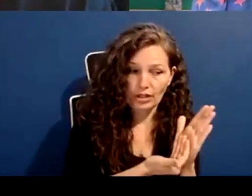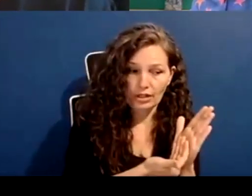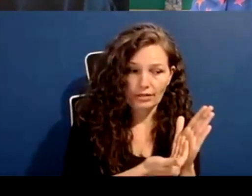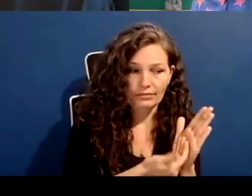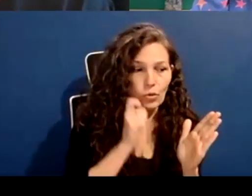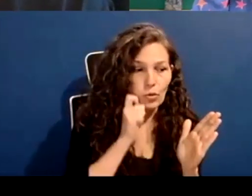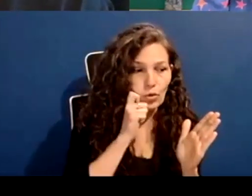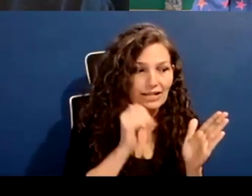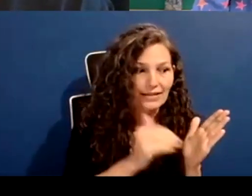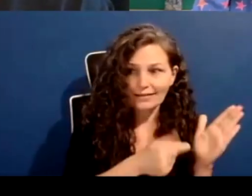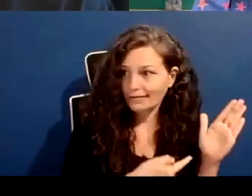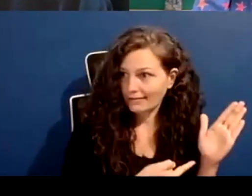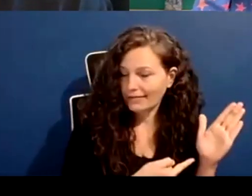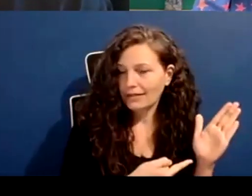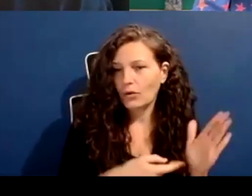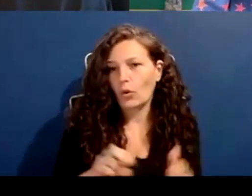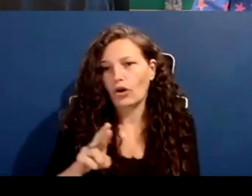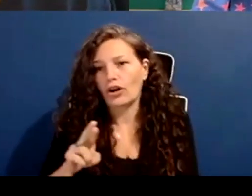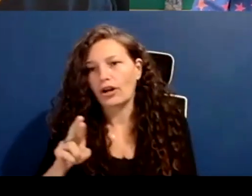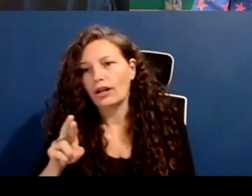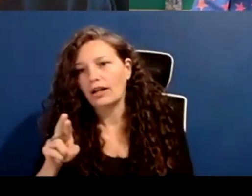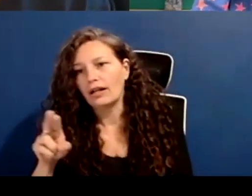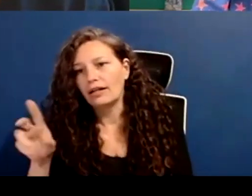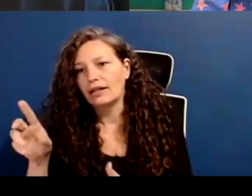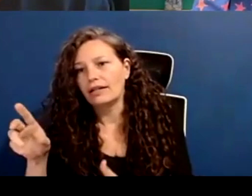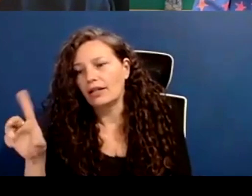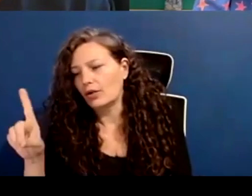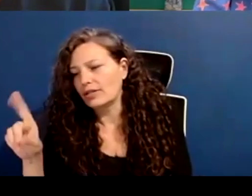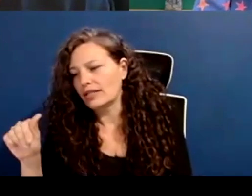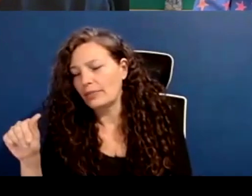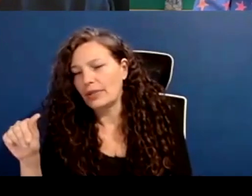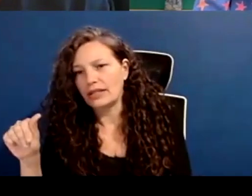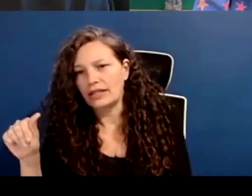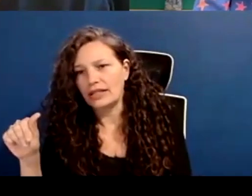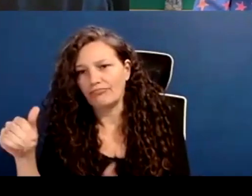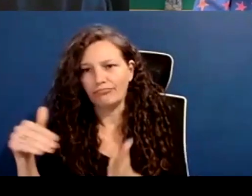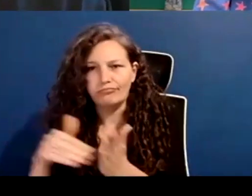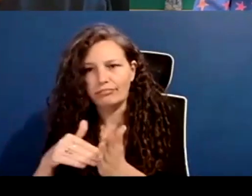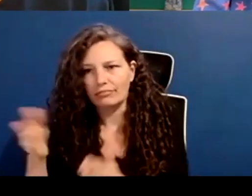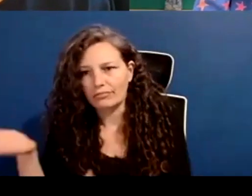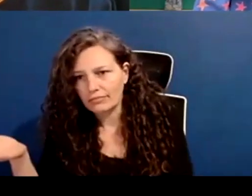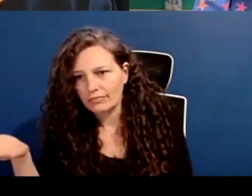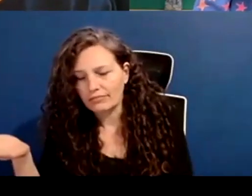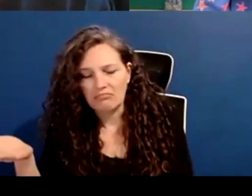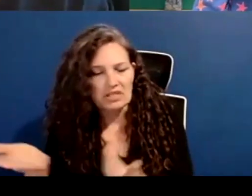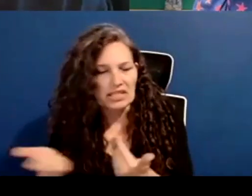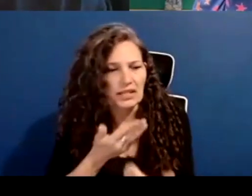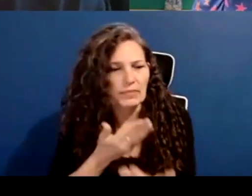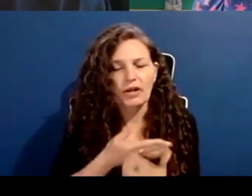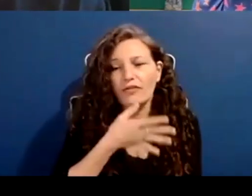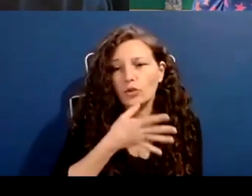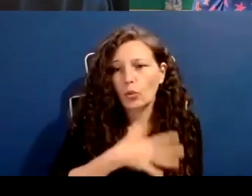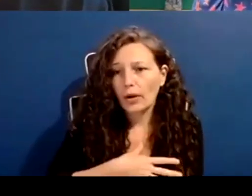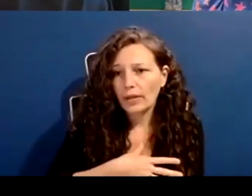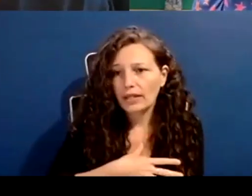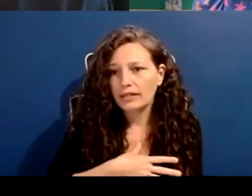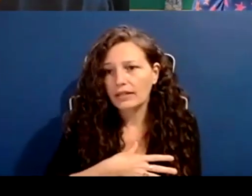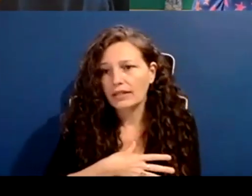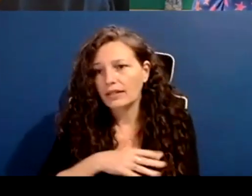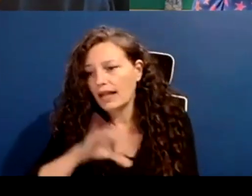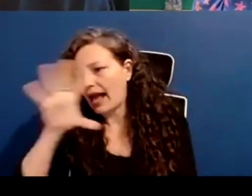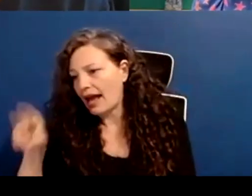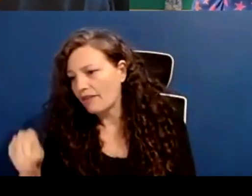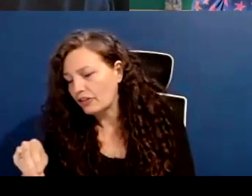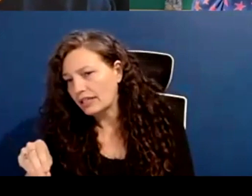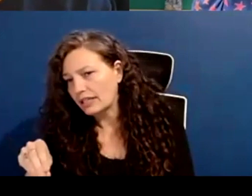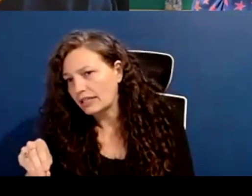community, whether it be women or whether it be African Americans, whether it be disabled people, you should just try